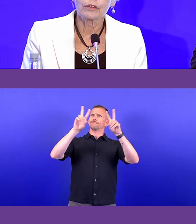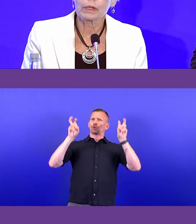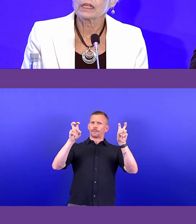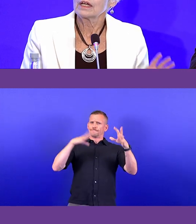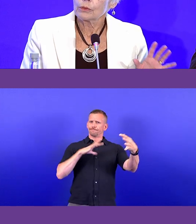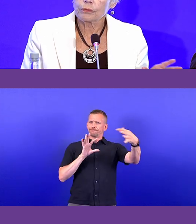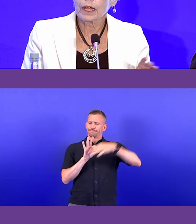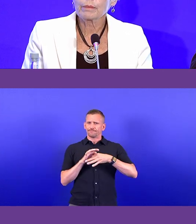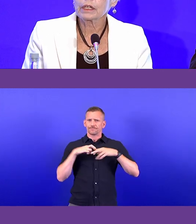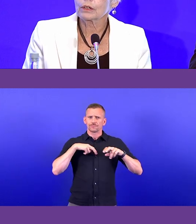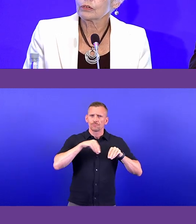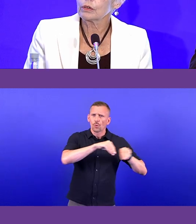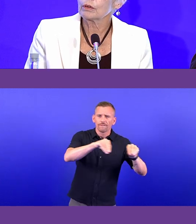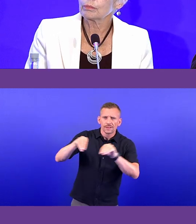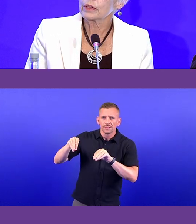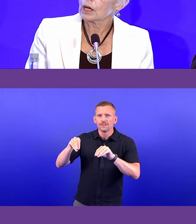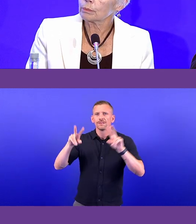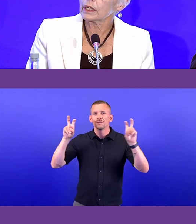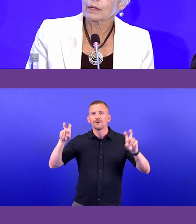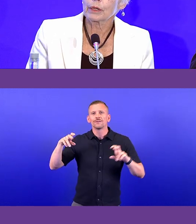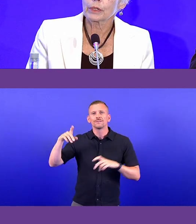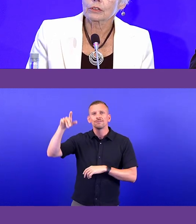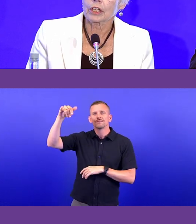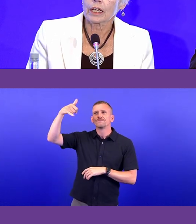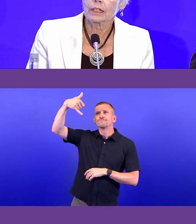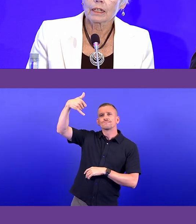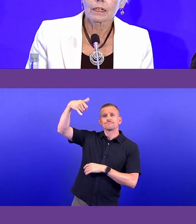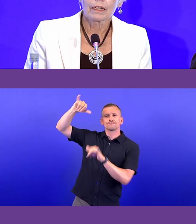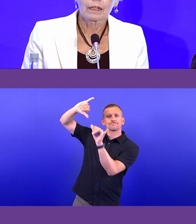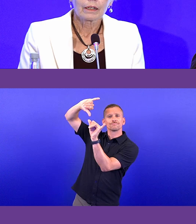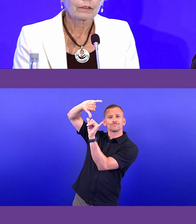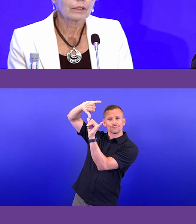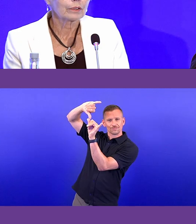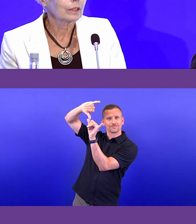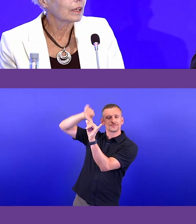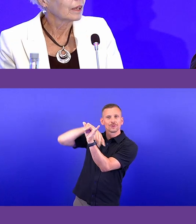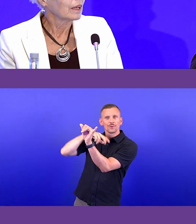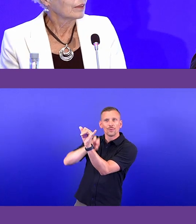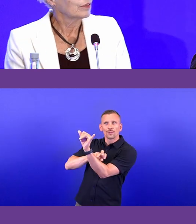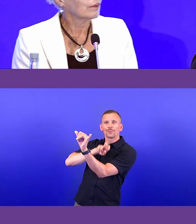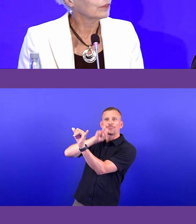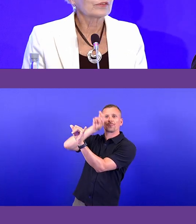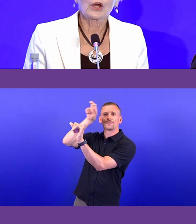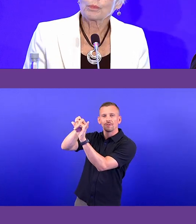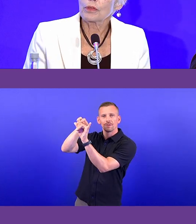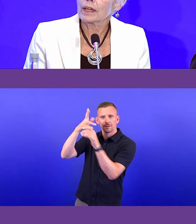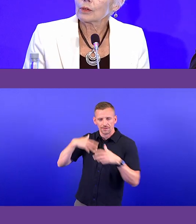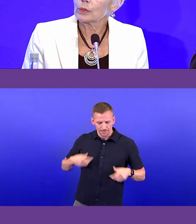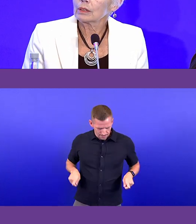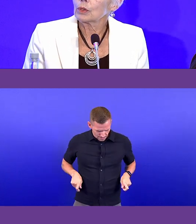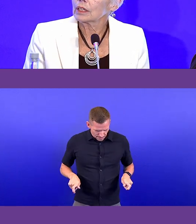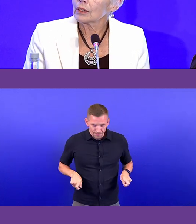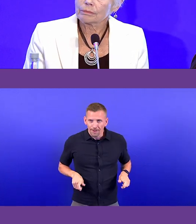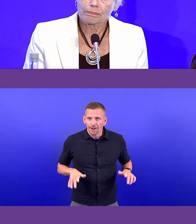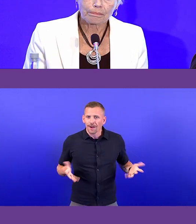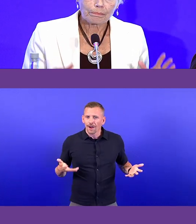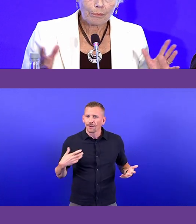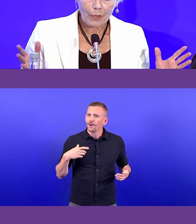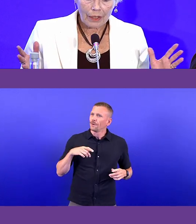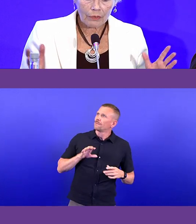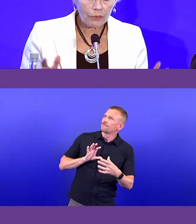needs to be Fly Me across Europe without breaking my wheelchair. So there is scope there that we can work